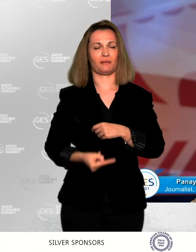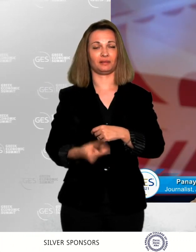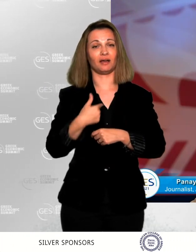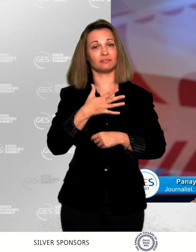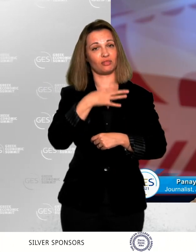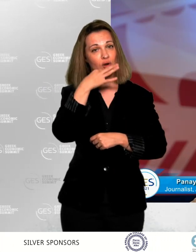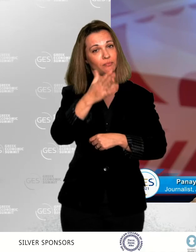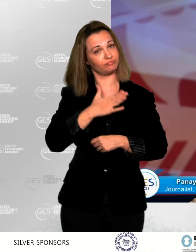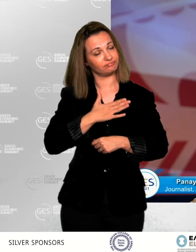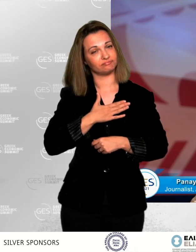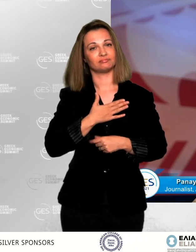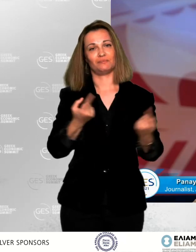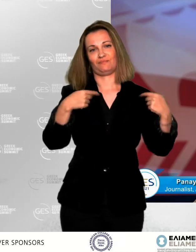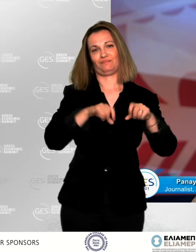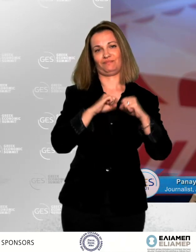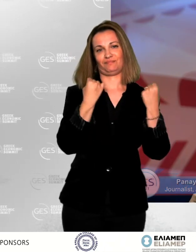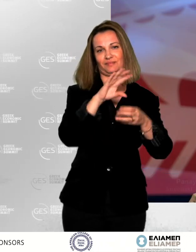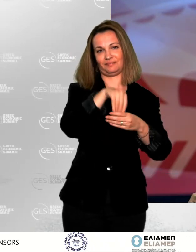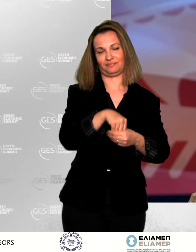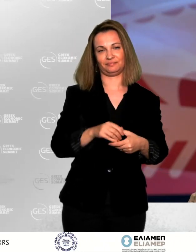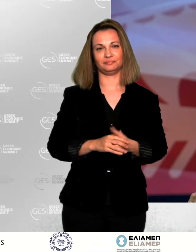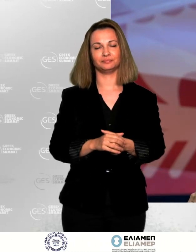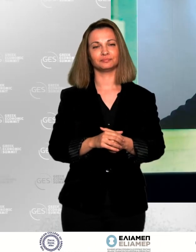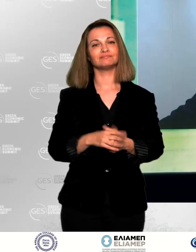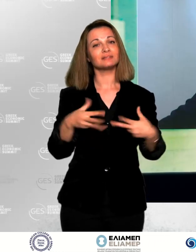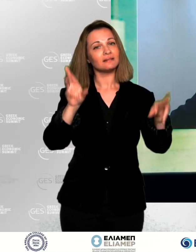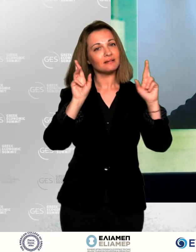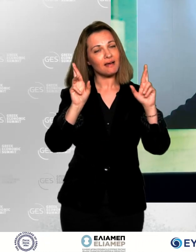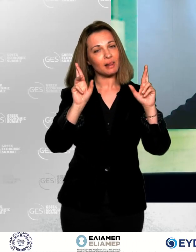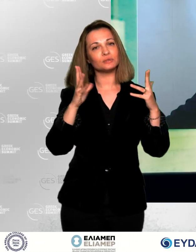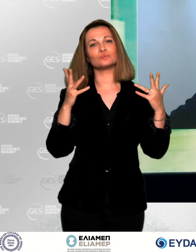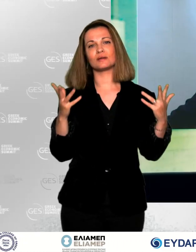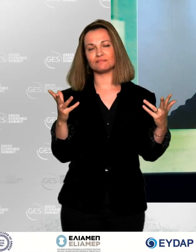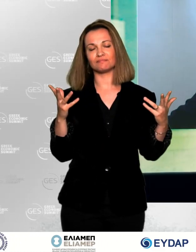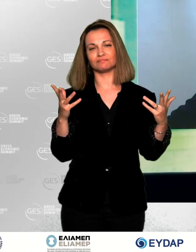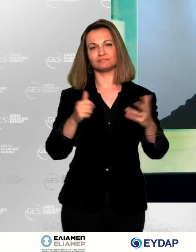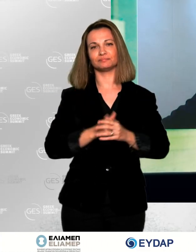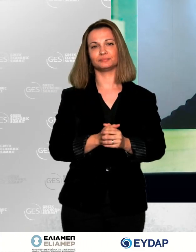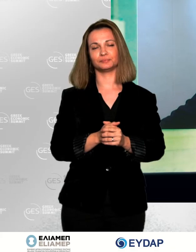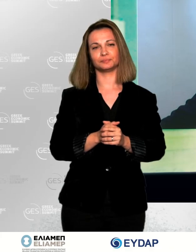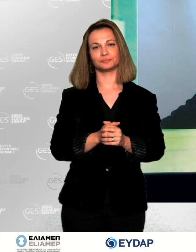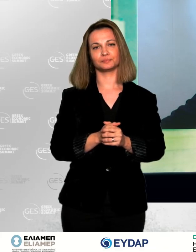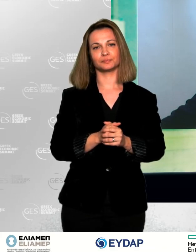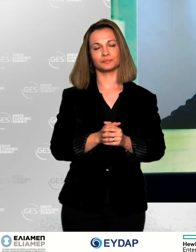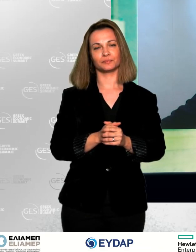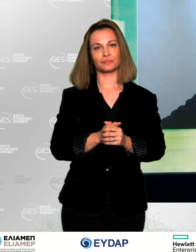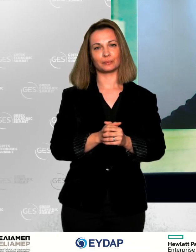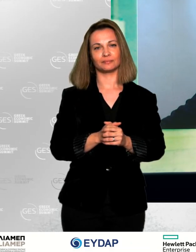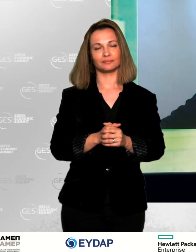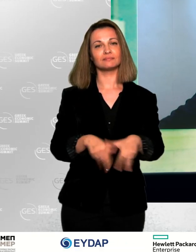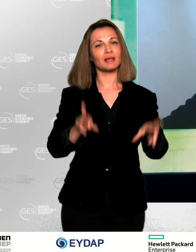with us. And let's hope that indeed all this global debate ends up